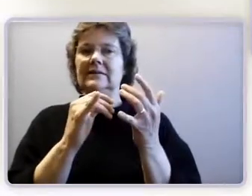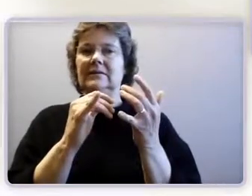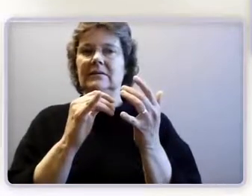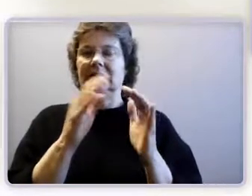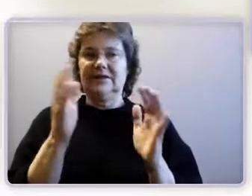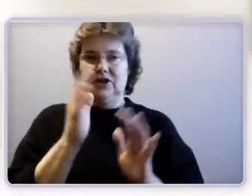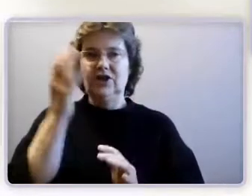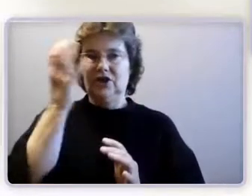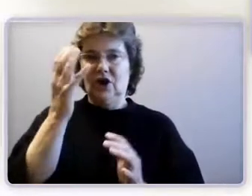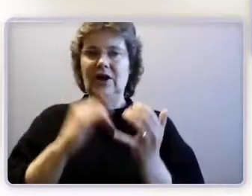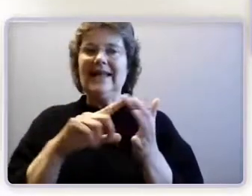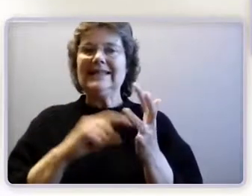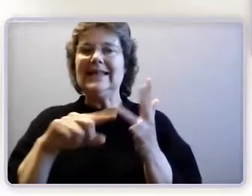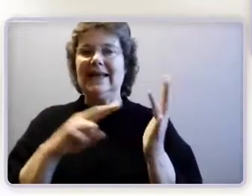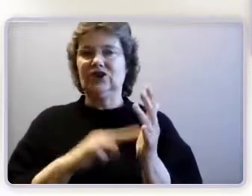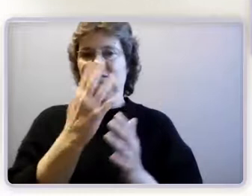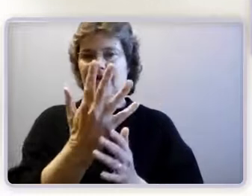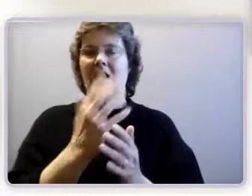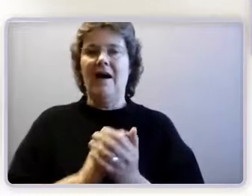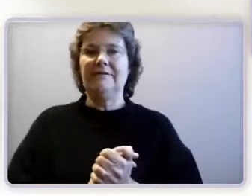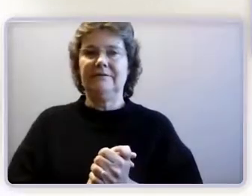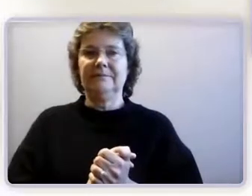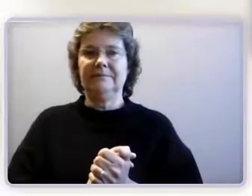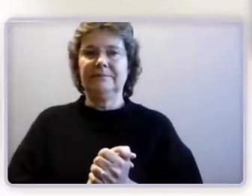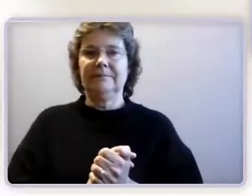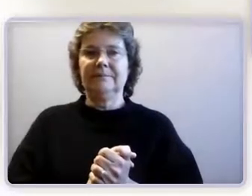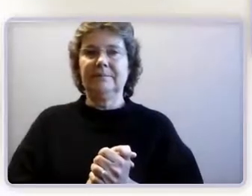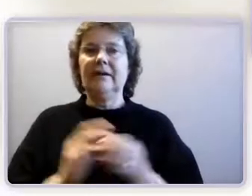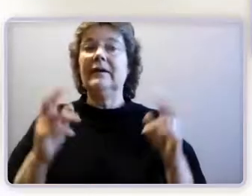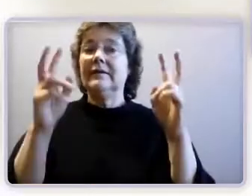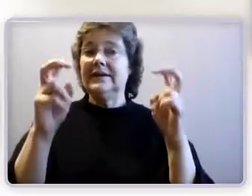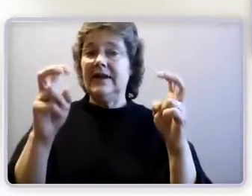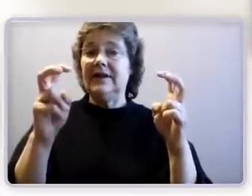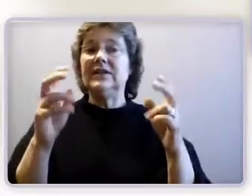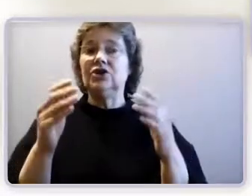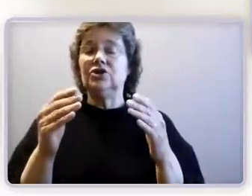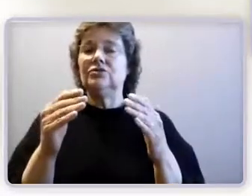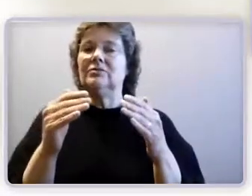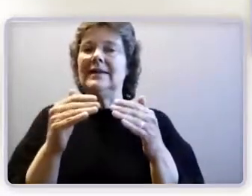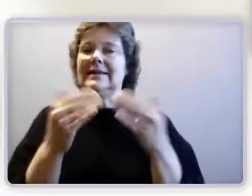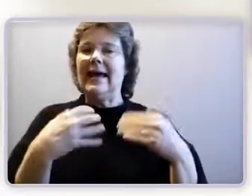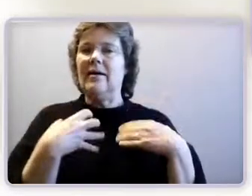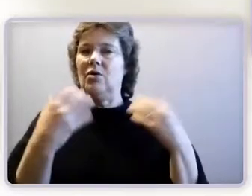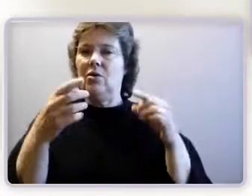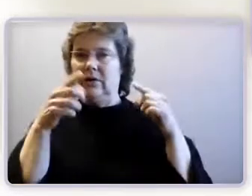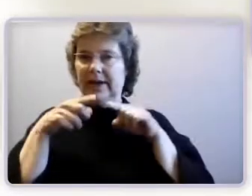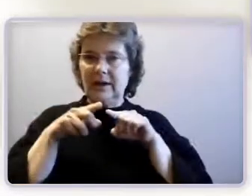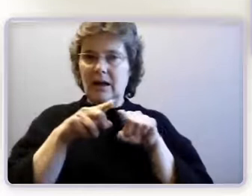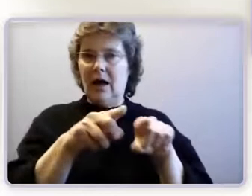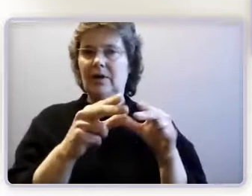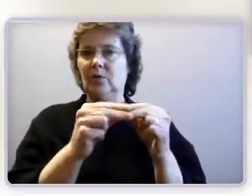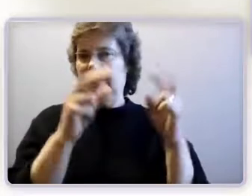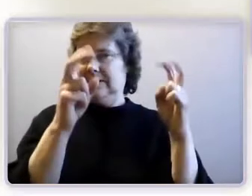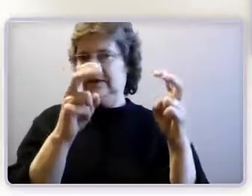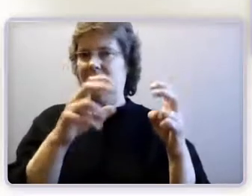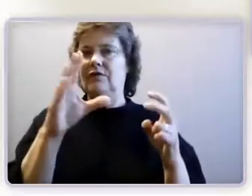section 5. It's the definition is now brought in alignment with the definition from the